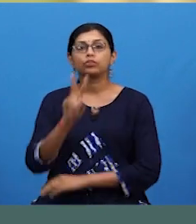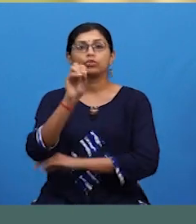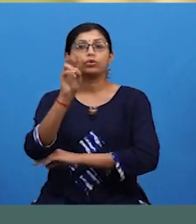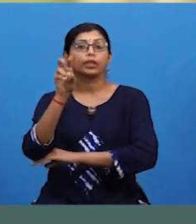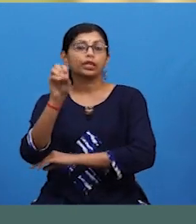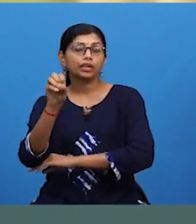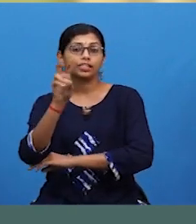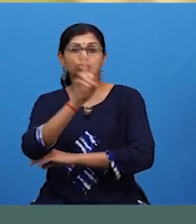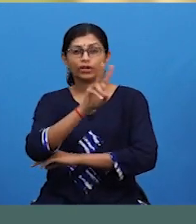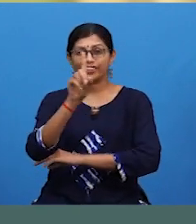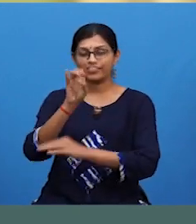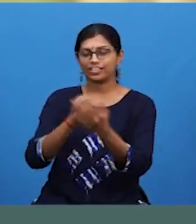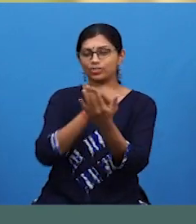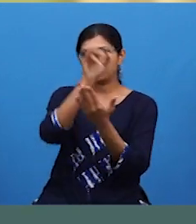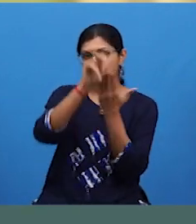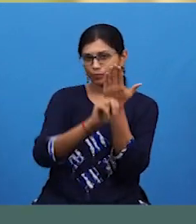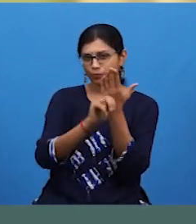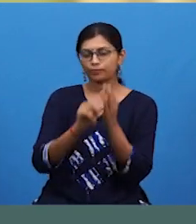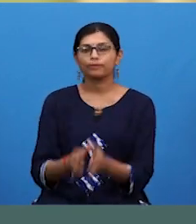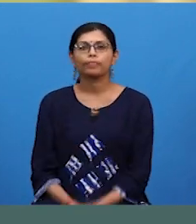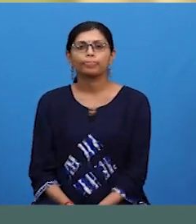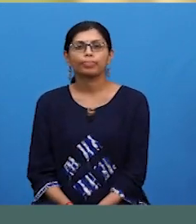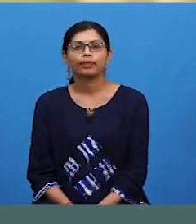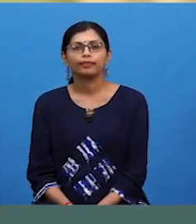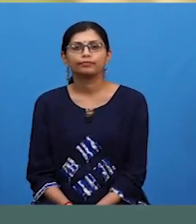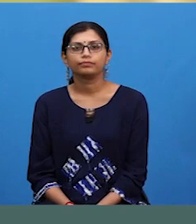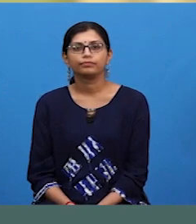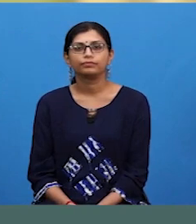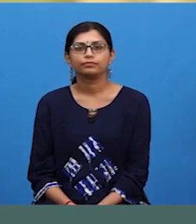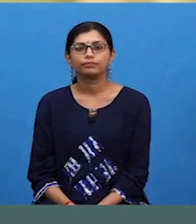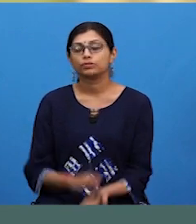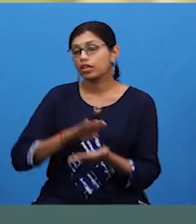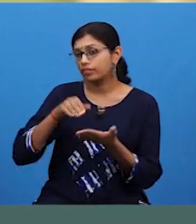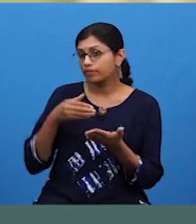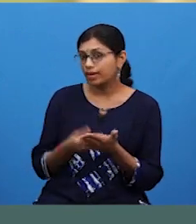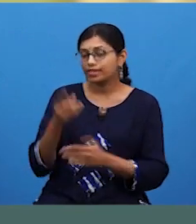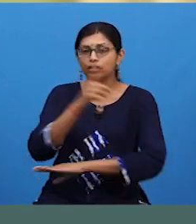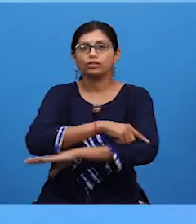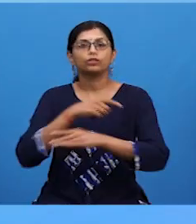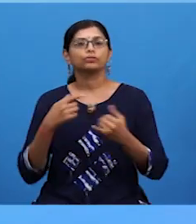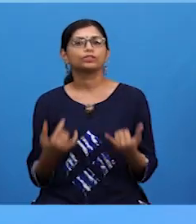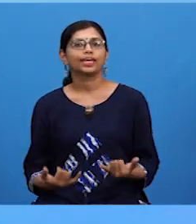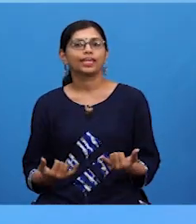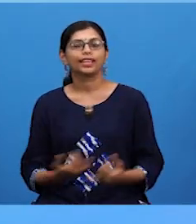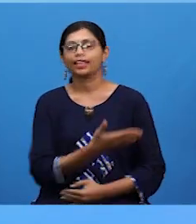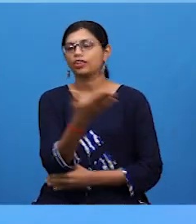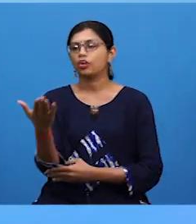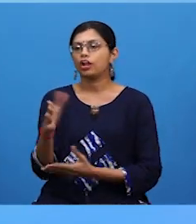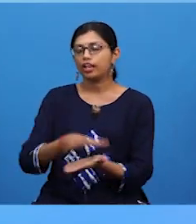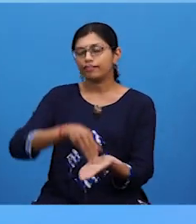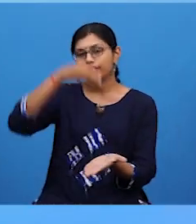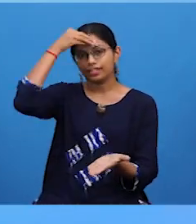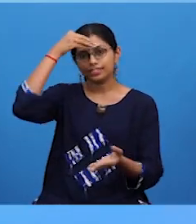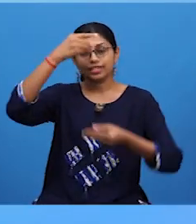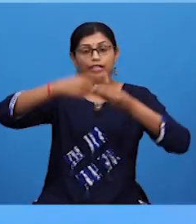in 2020. So boys and girls, today we have learned